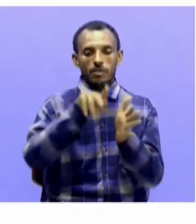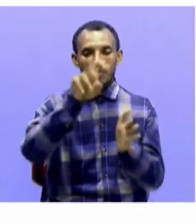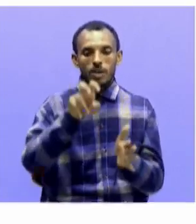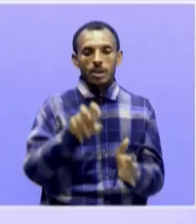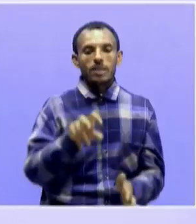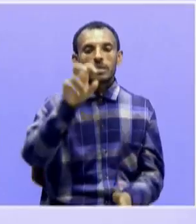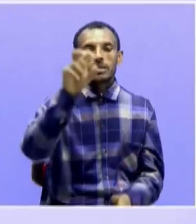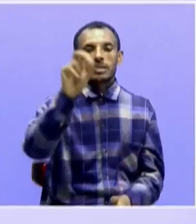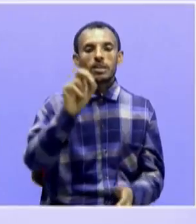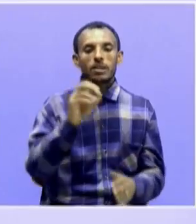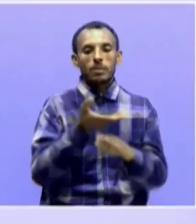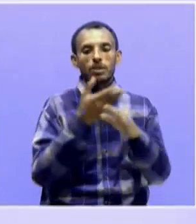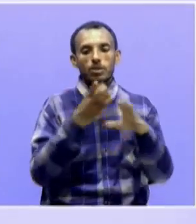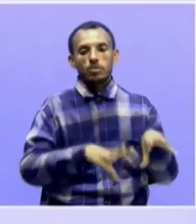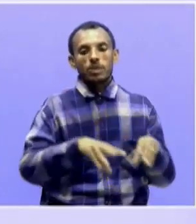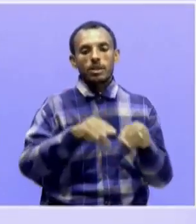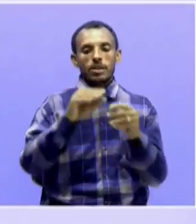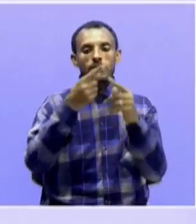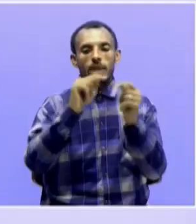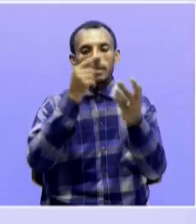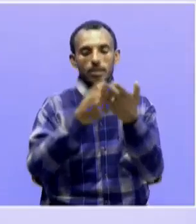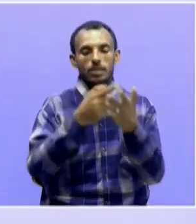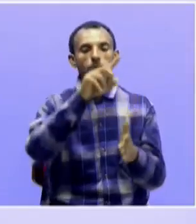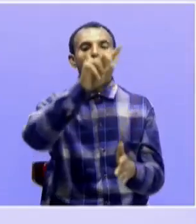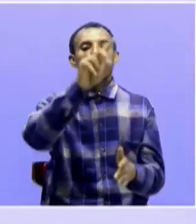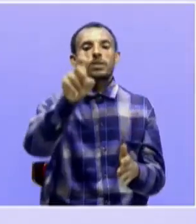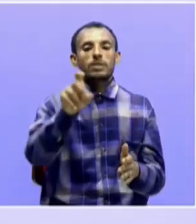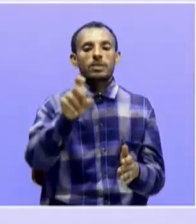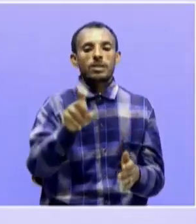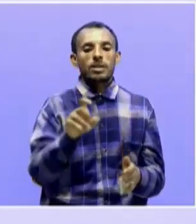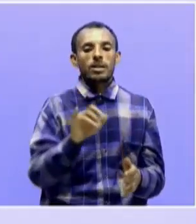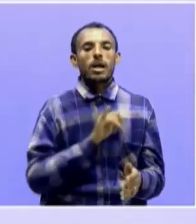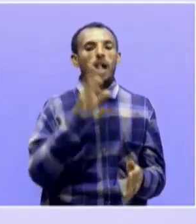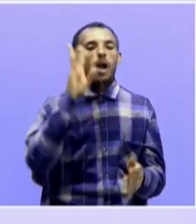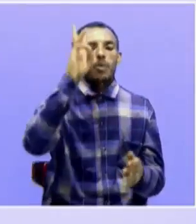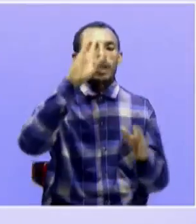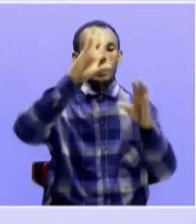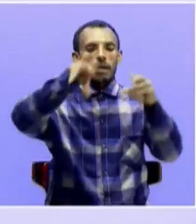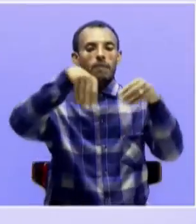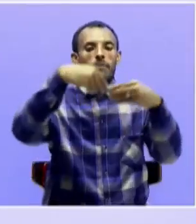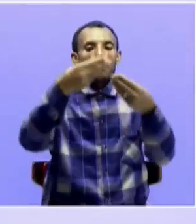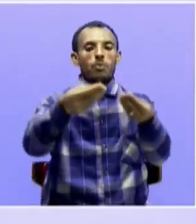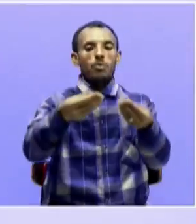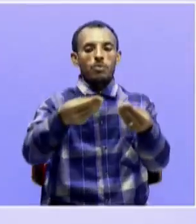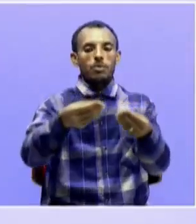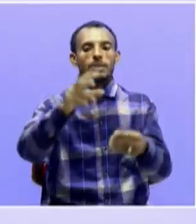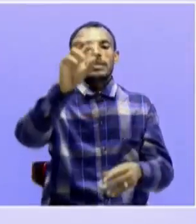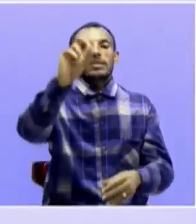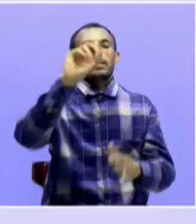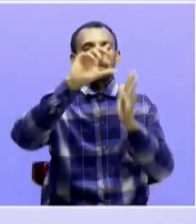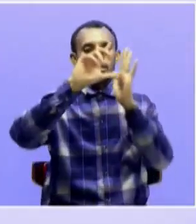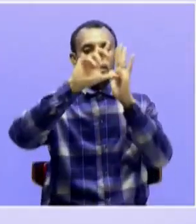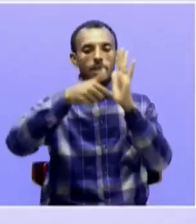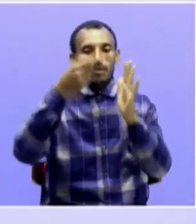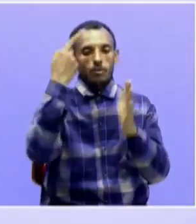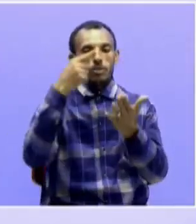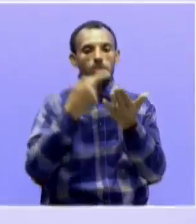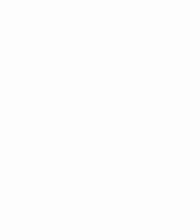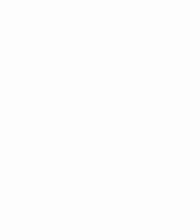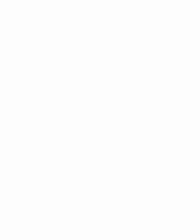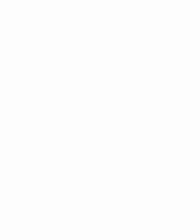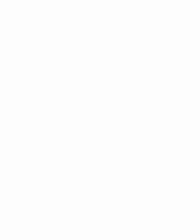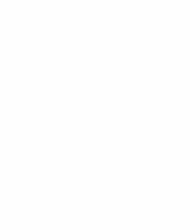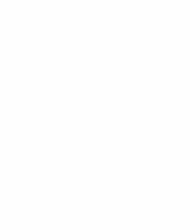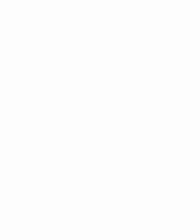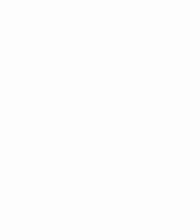Please, students, try this question. I'll give you 30 seconds for this question.